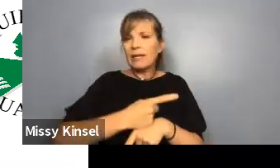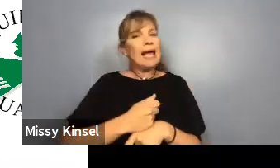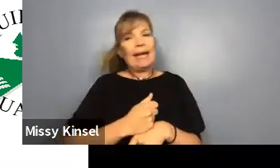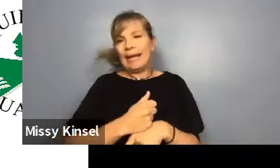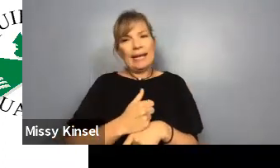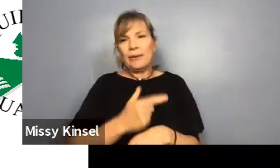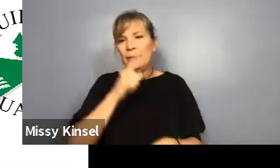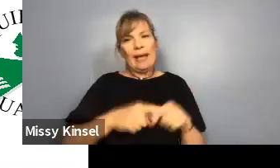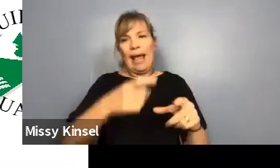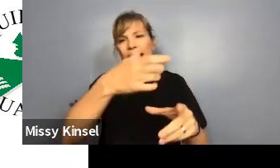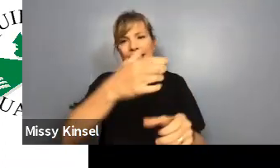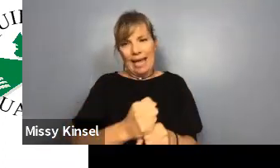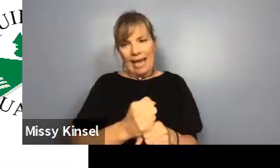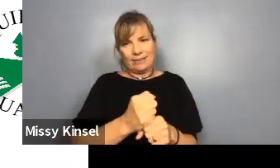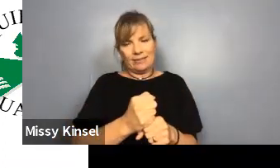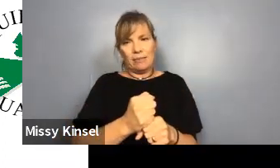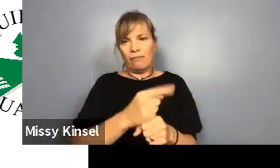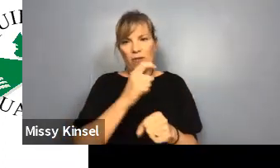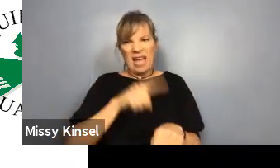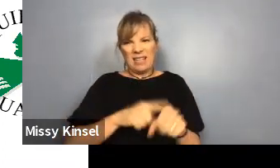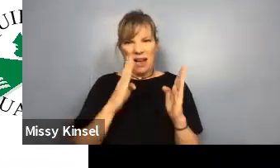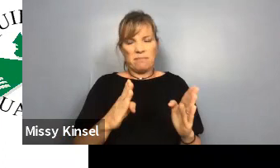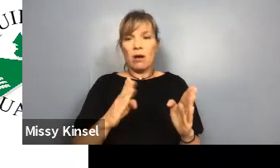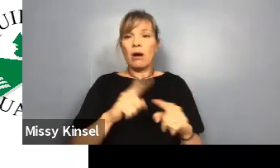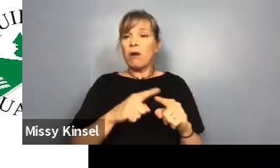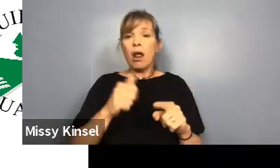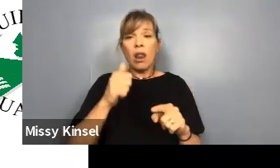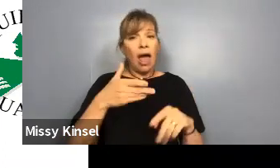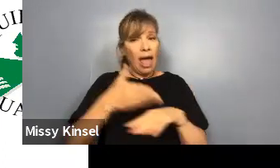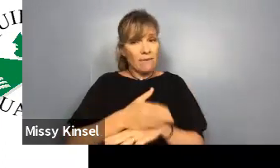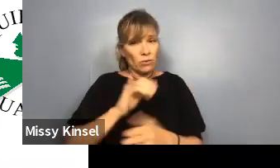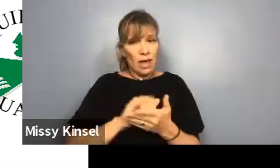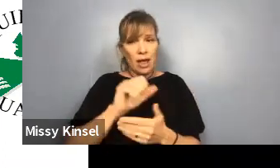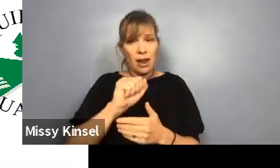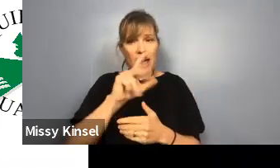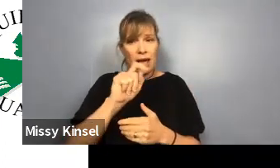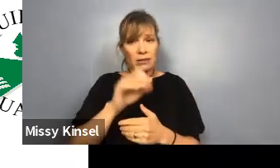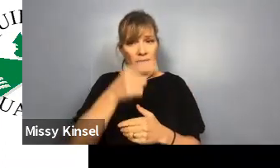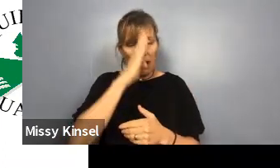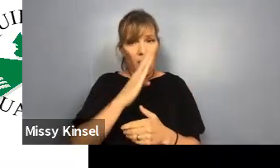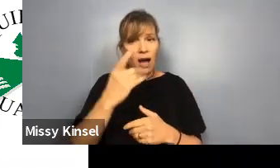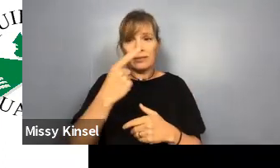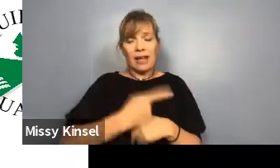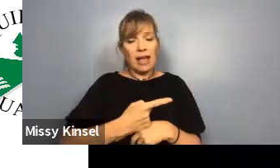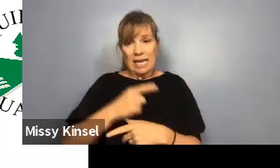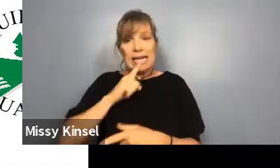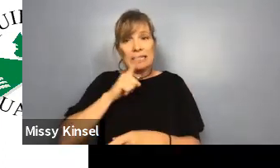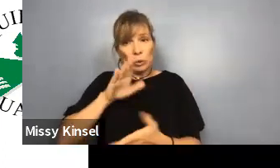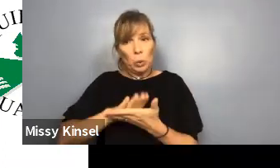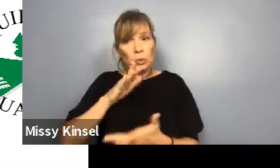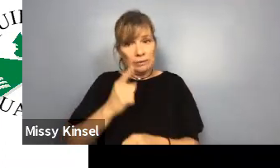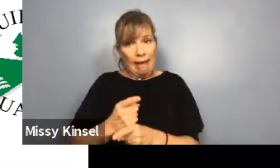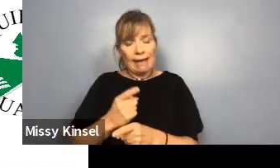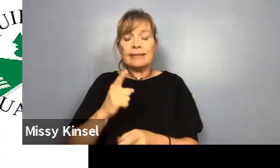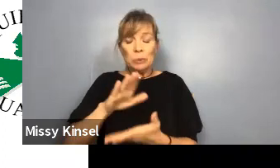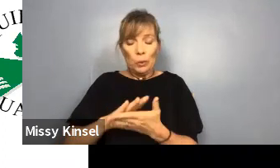that you can get just for that block of time. But every day after that is a school day. So again, it's